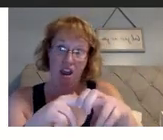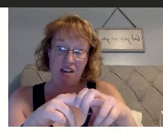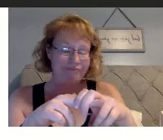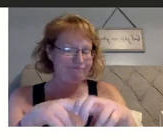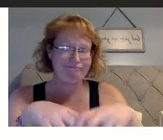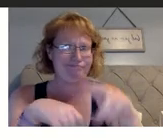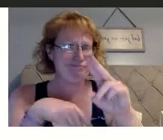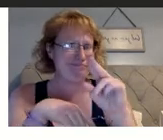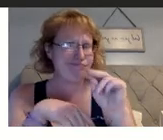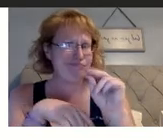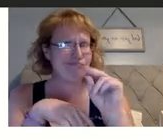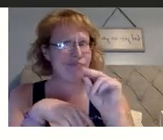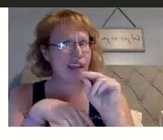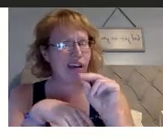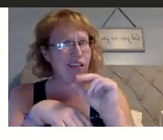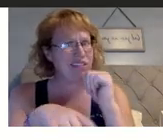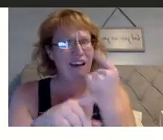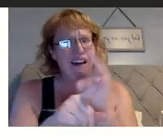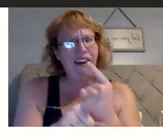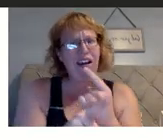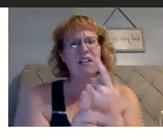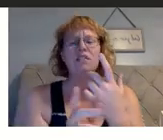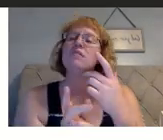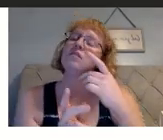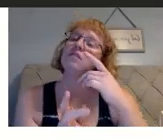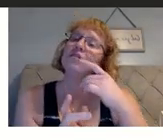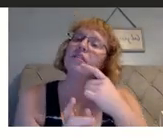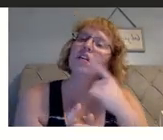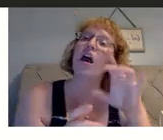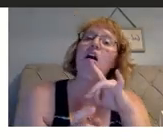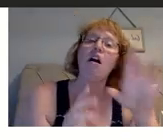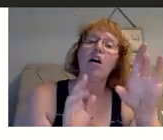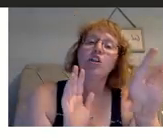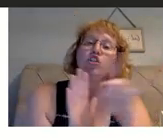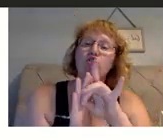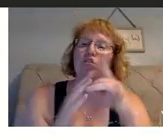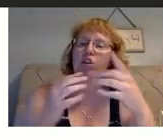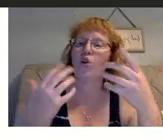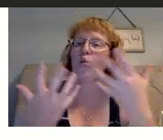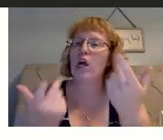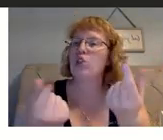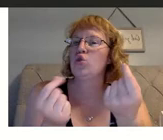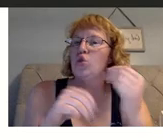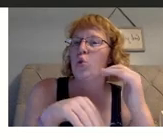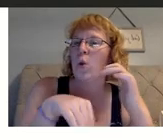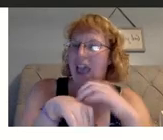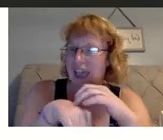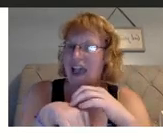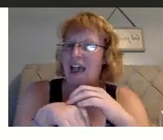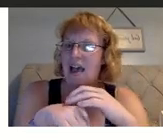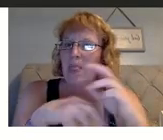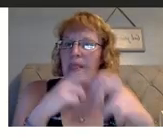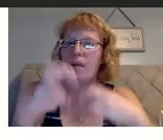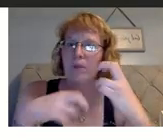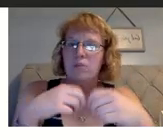No, so that's not quite accurate. Let's say are choosing what to do at the amusement park.